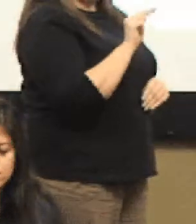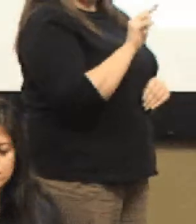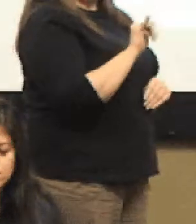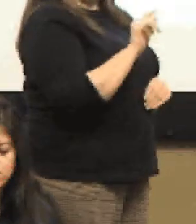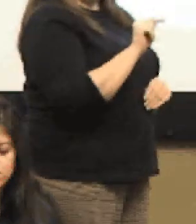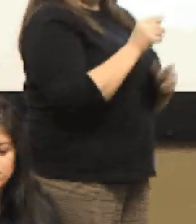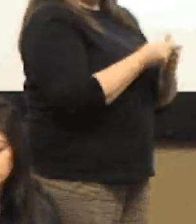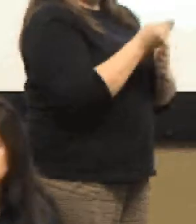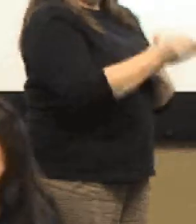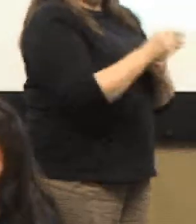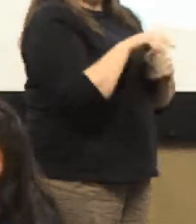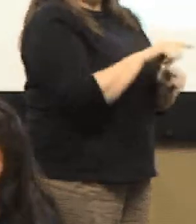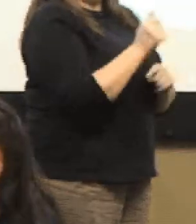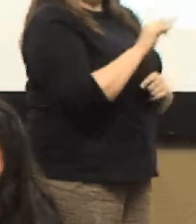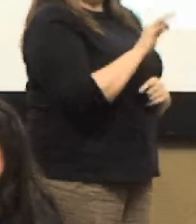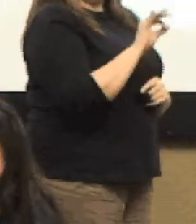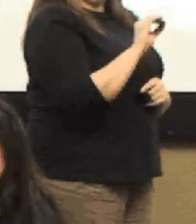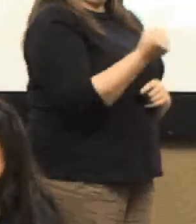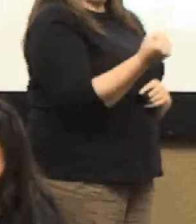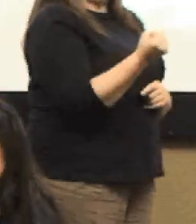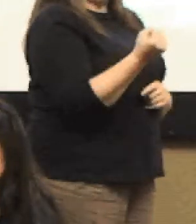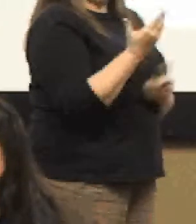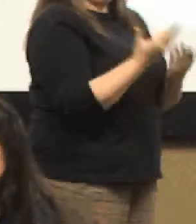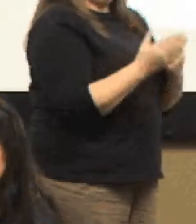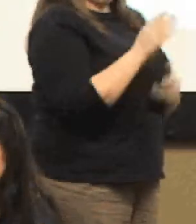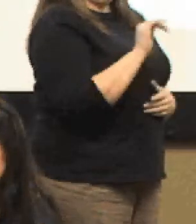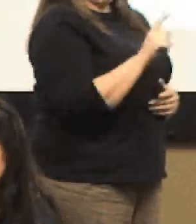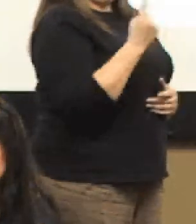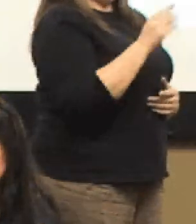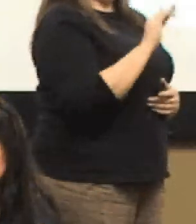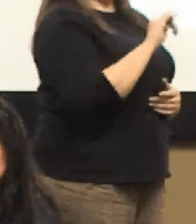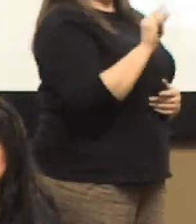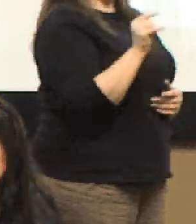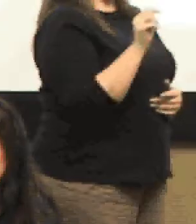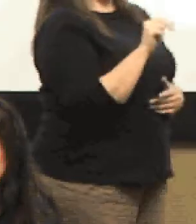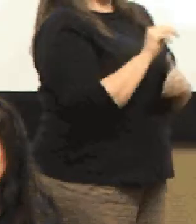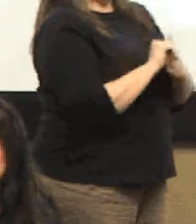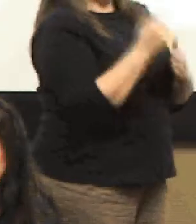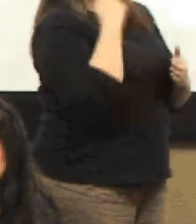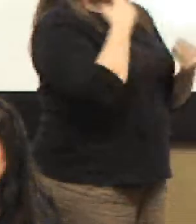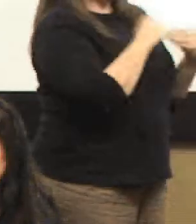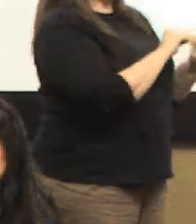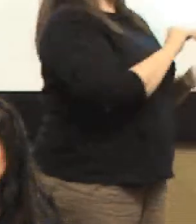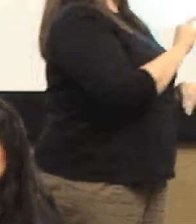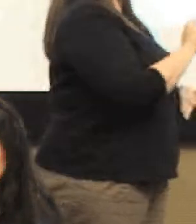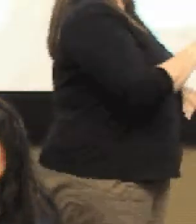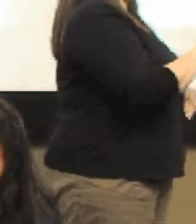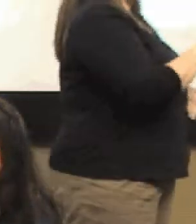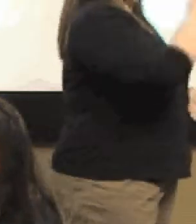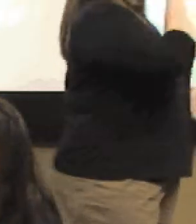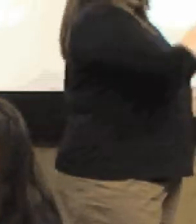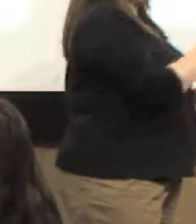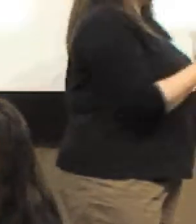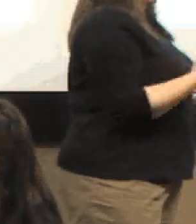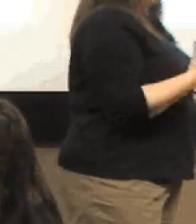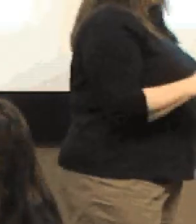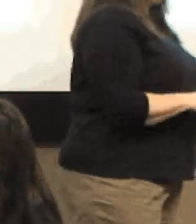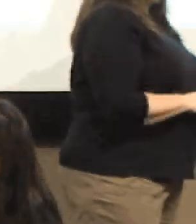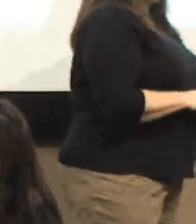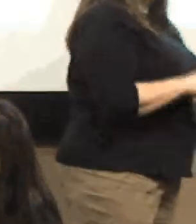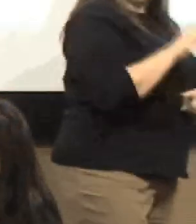in the early 90s. I don't remember what the sale price was. Let's say it was $1 bazillion, and then they just sold it, and it was like 27 cents. I mean, it was